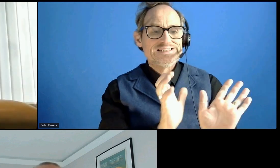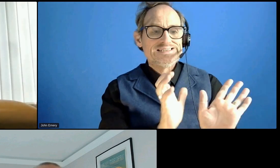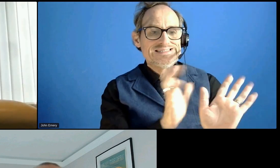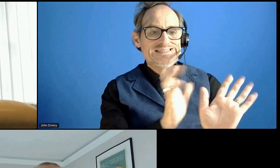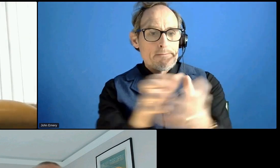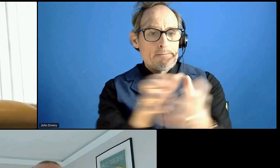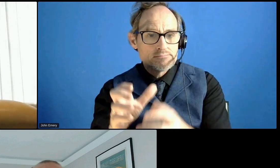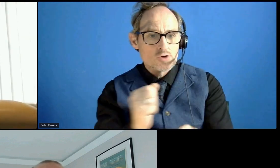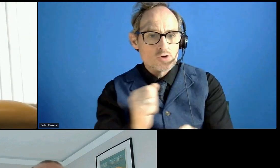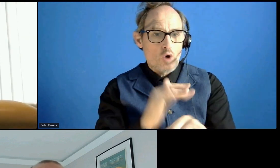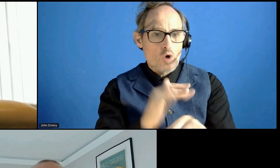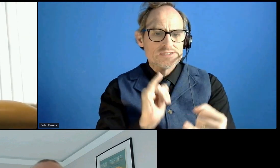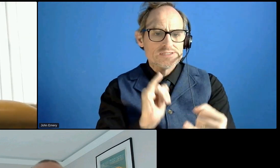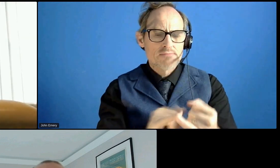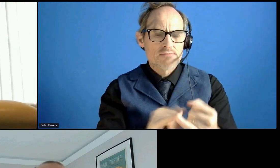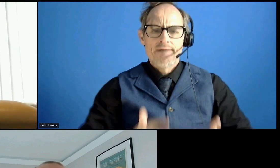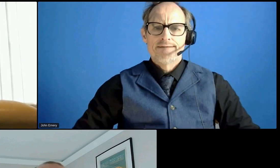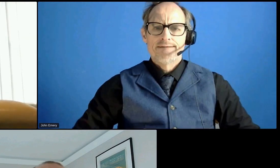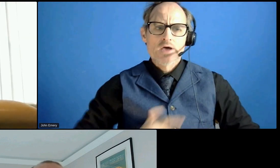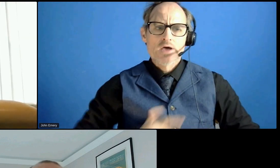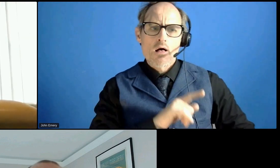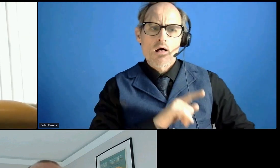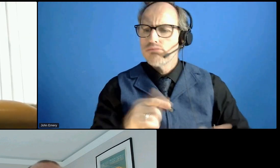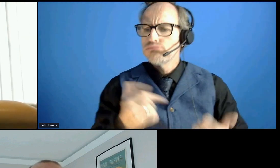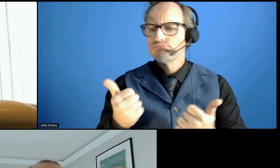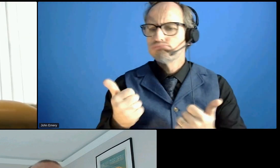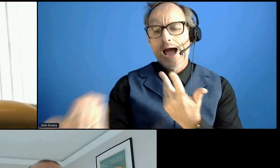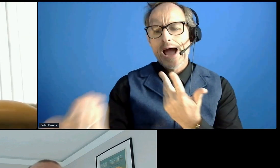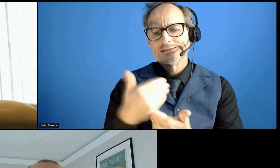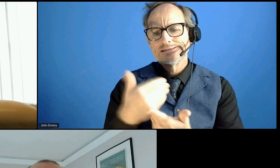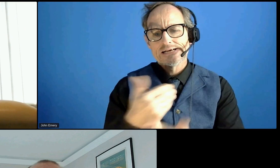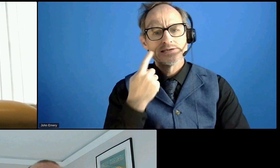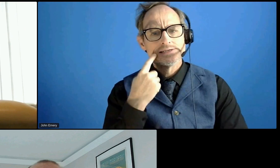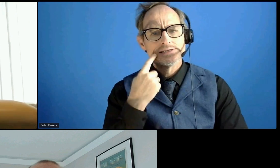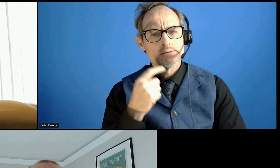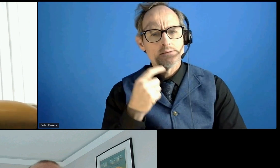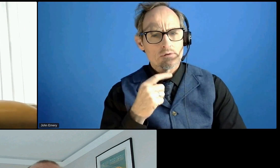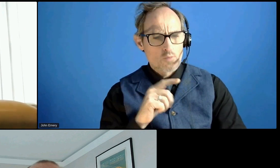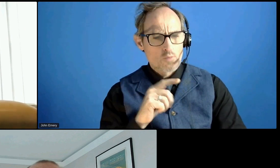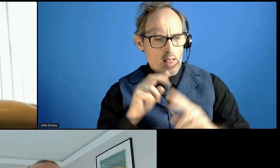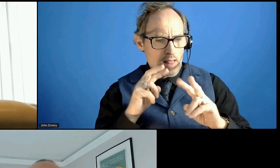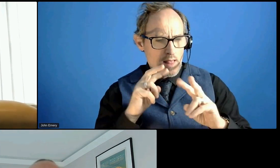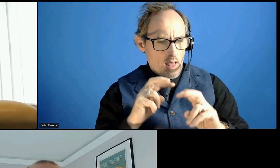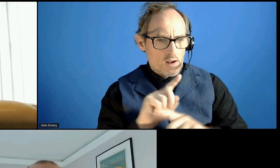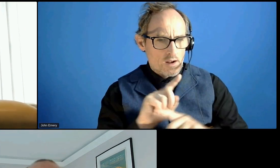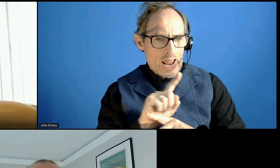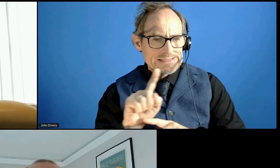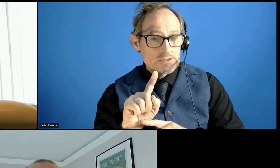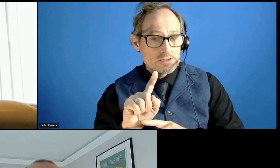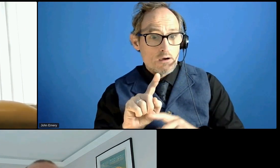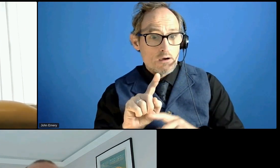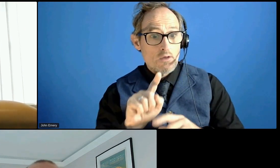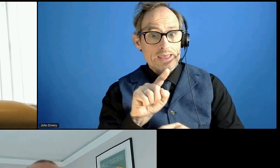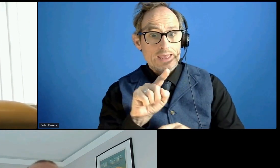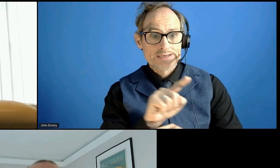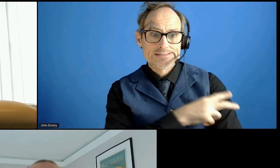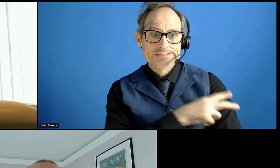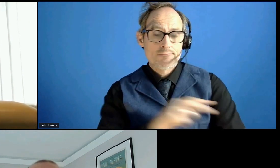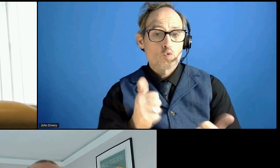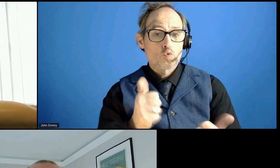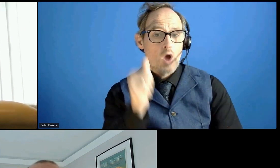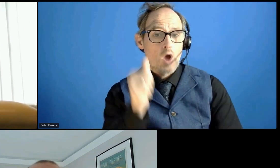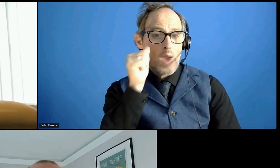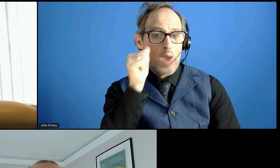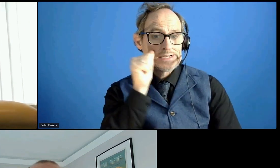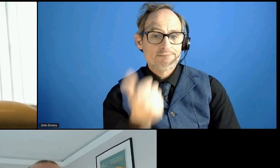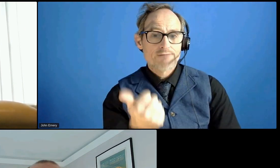fully accessible, but the discovery was that they were technically they had good awareness and practices